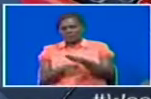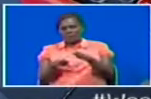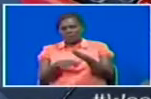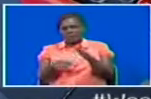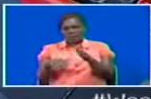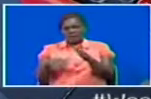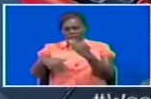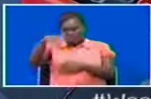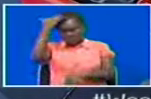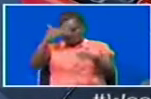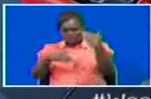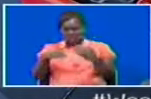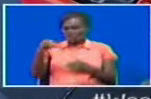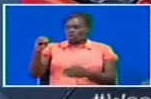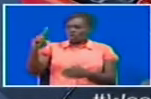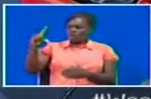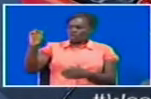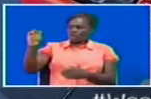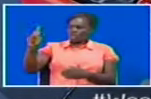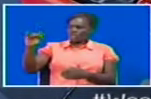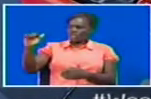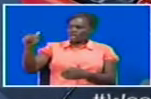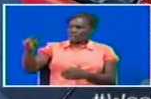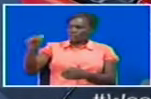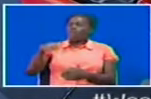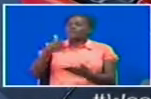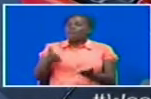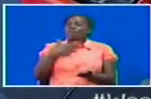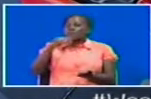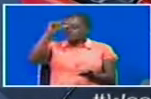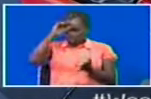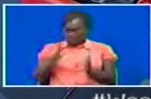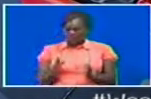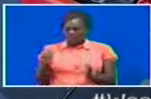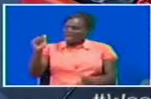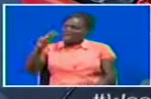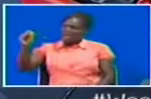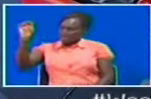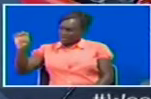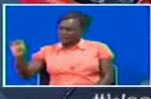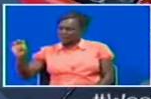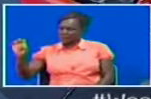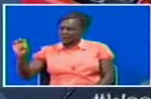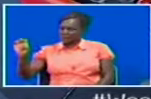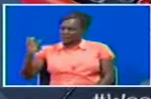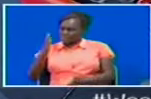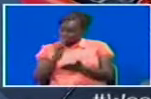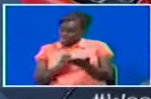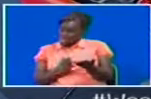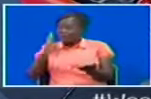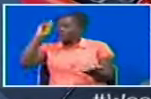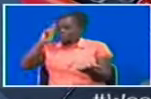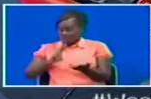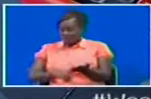Professor Ole Kiyiapi. This time she says she wants it all. Mrs. Anne Anyango, some of you might